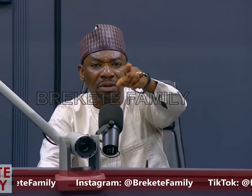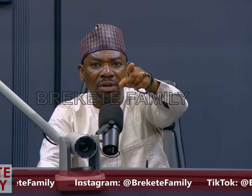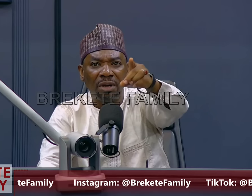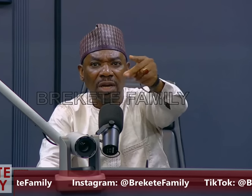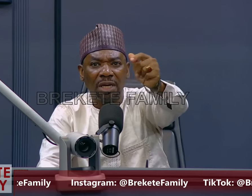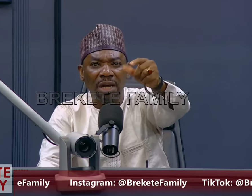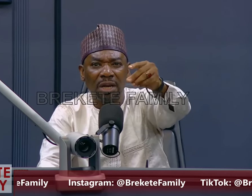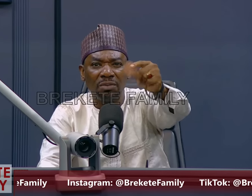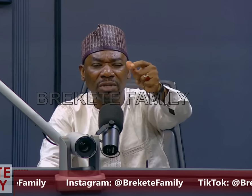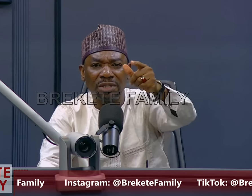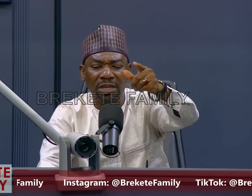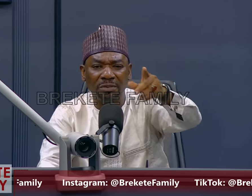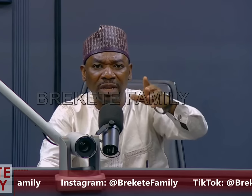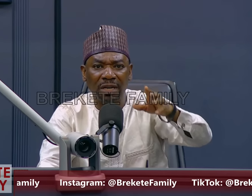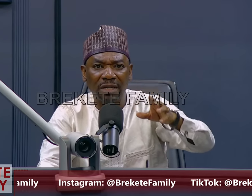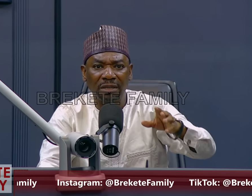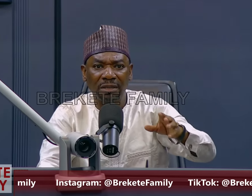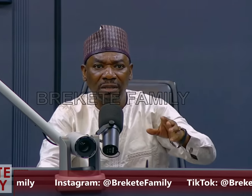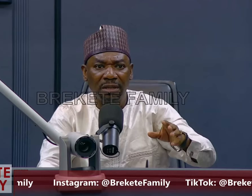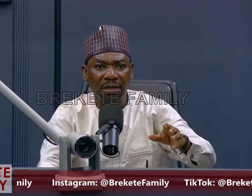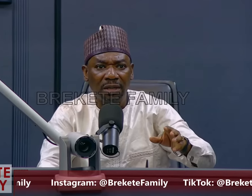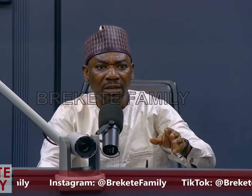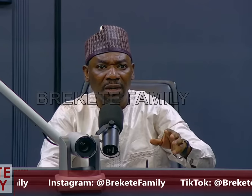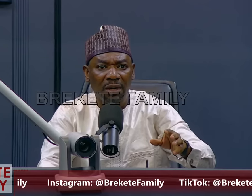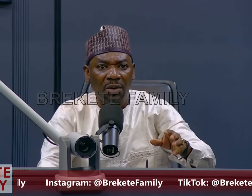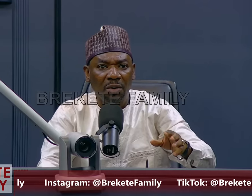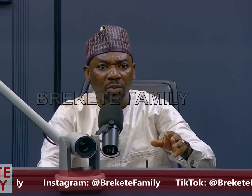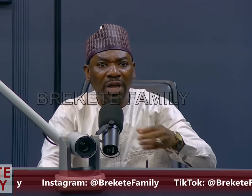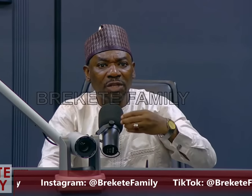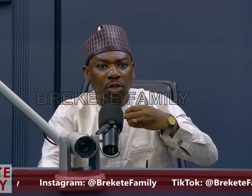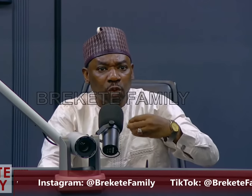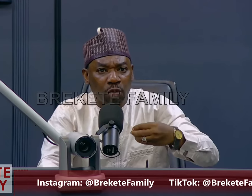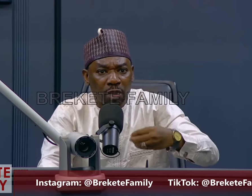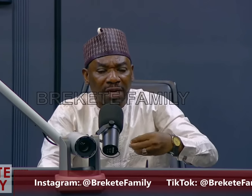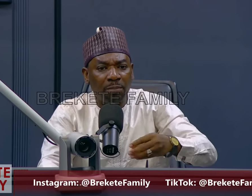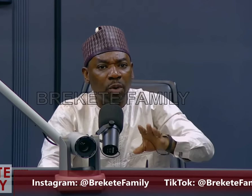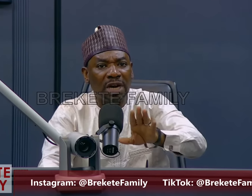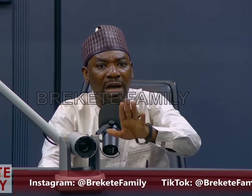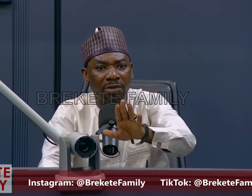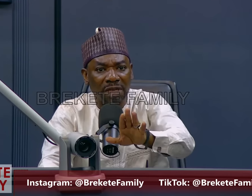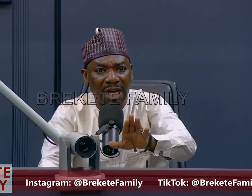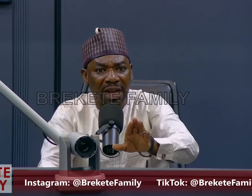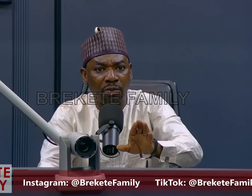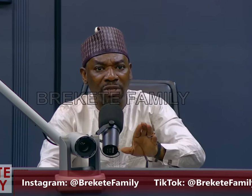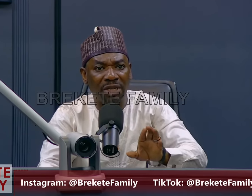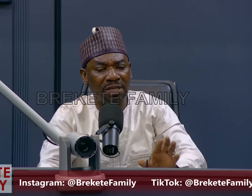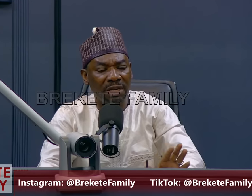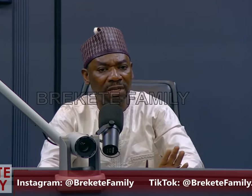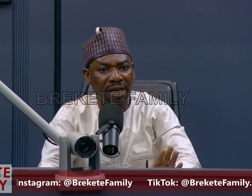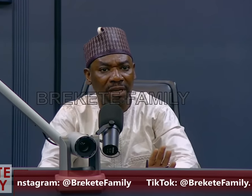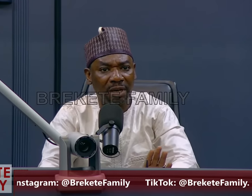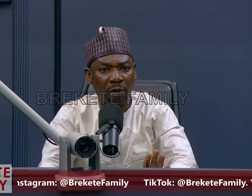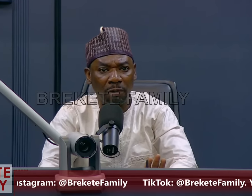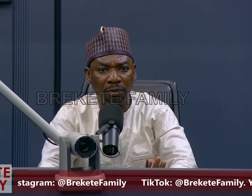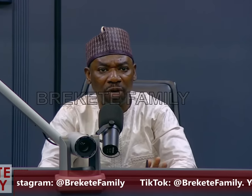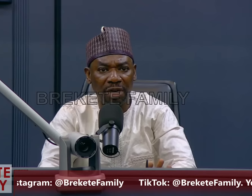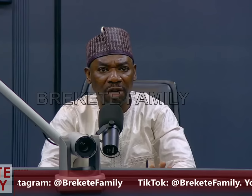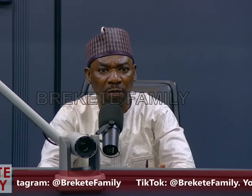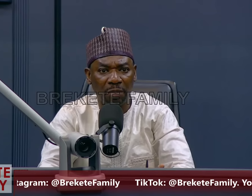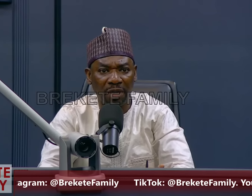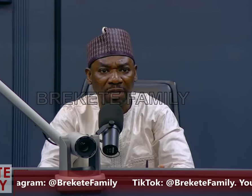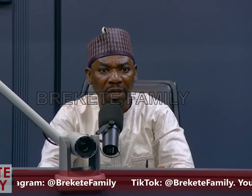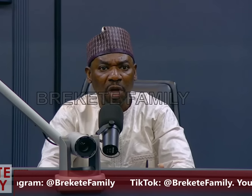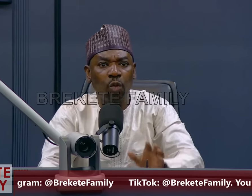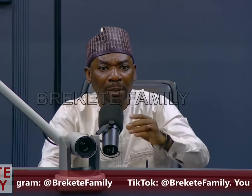kaso and uh which state be that where children but house language they take they